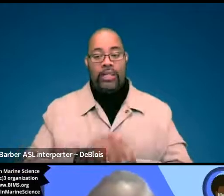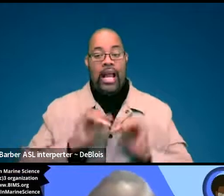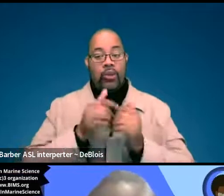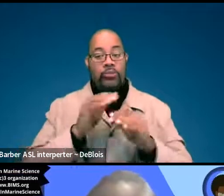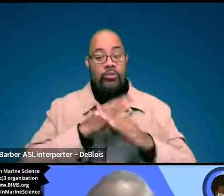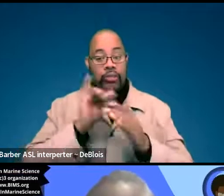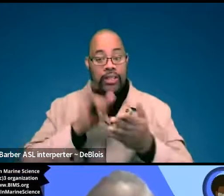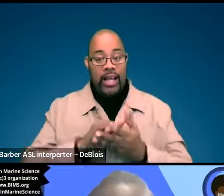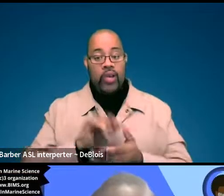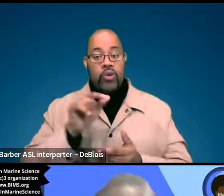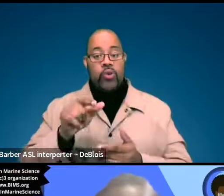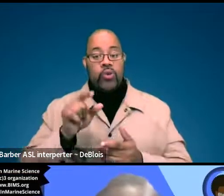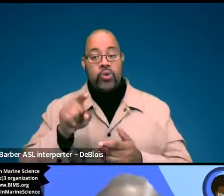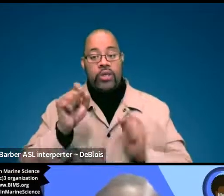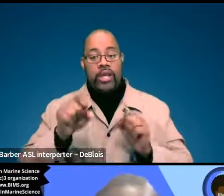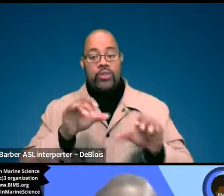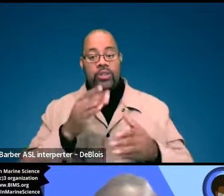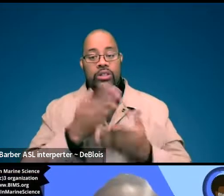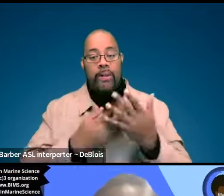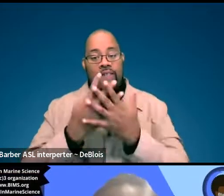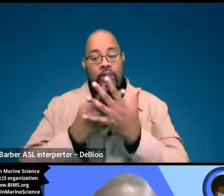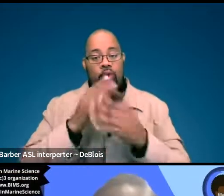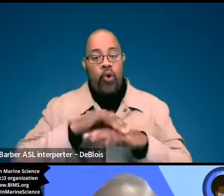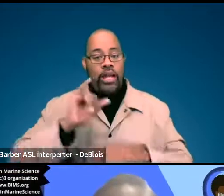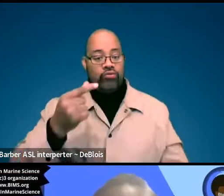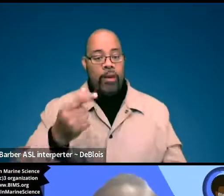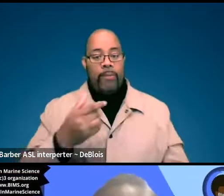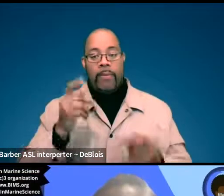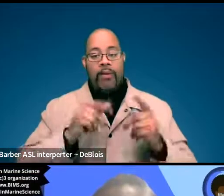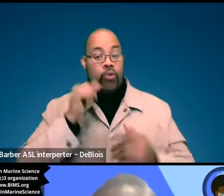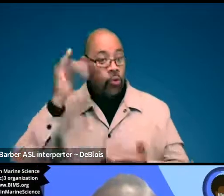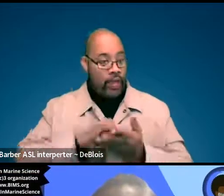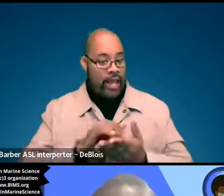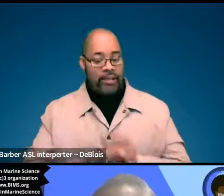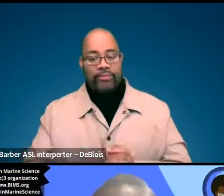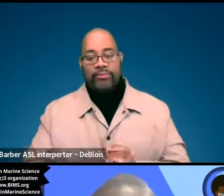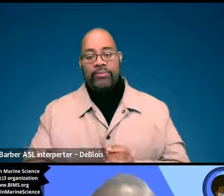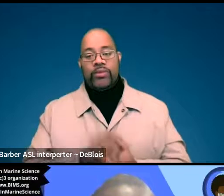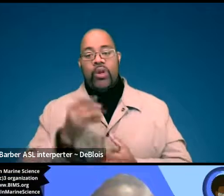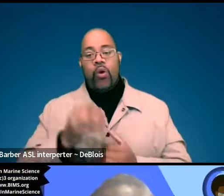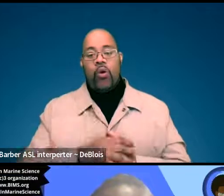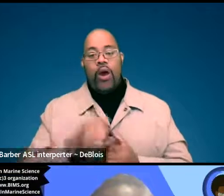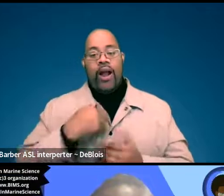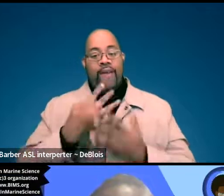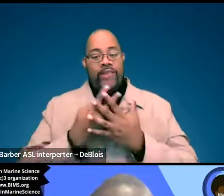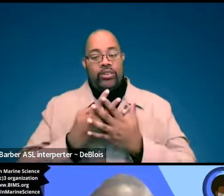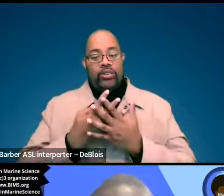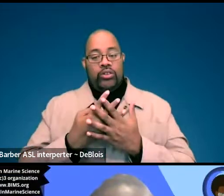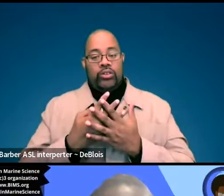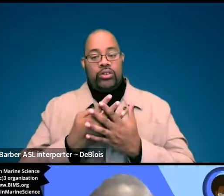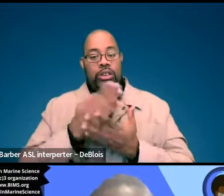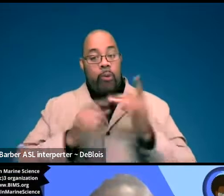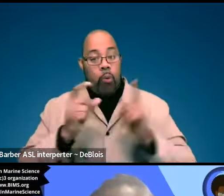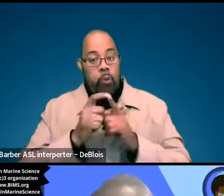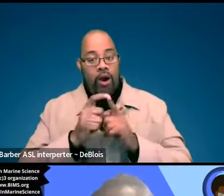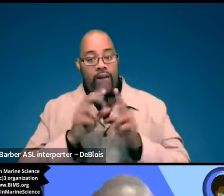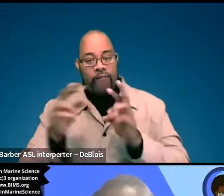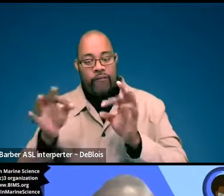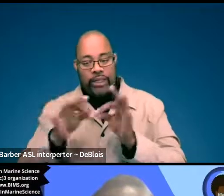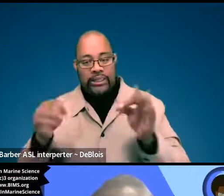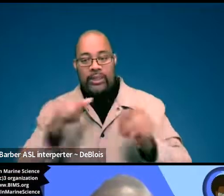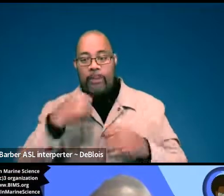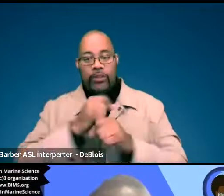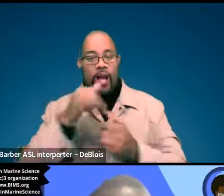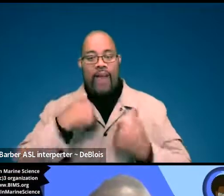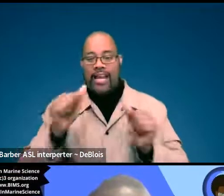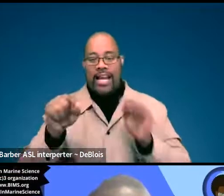do that is you can do certain filters on Instagram. A lot of people don't know that. So I filter out certain words and phrases to make sure that I don't